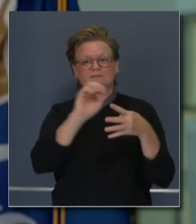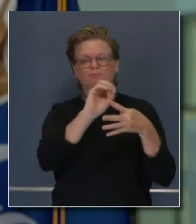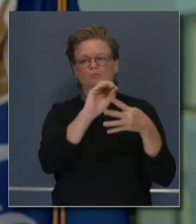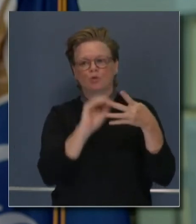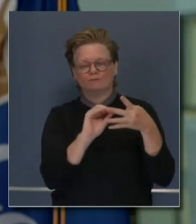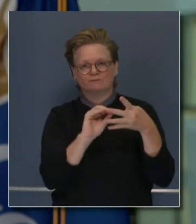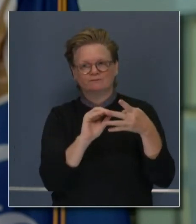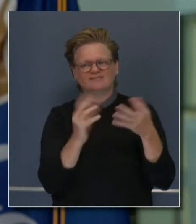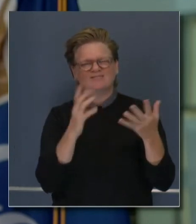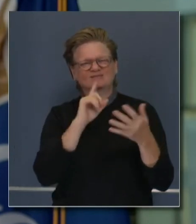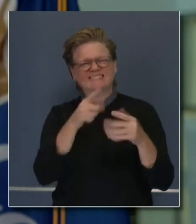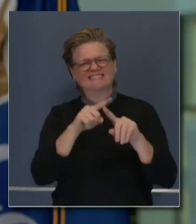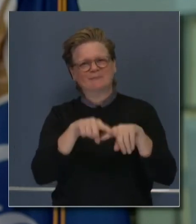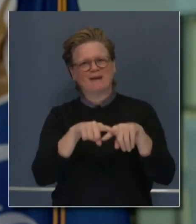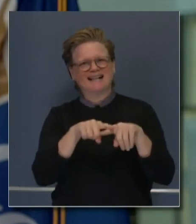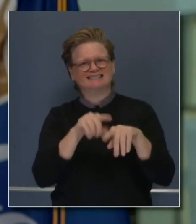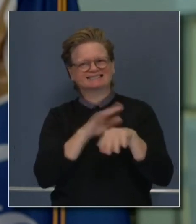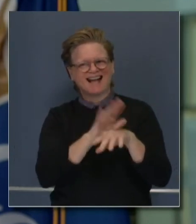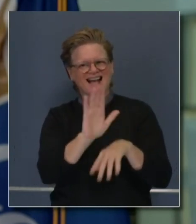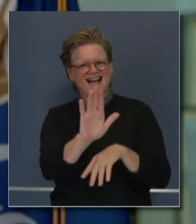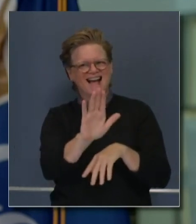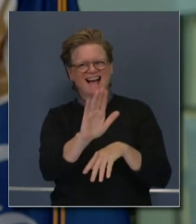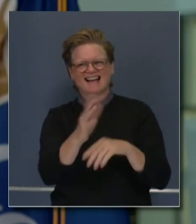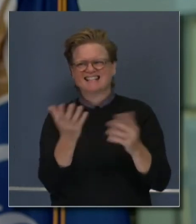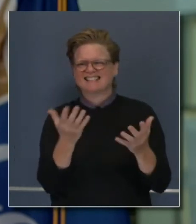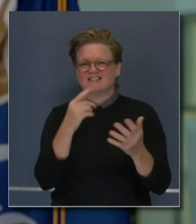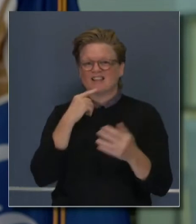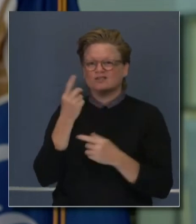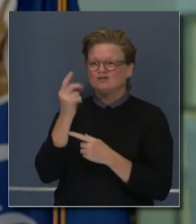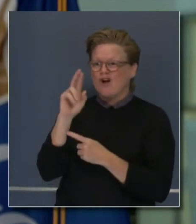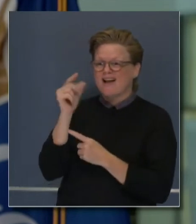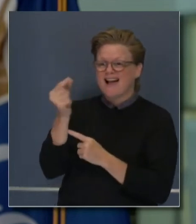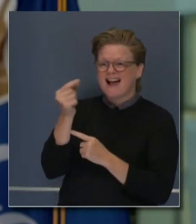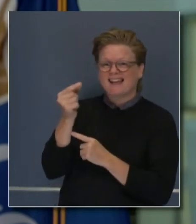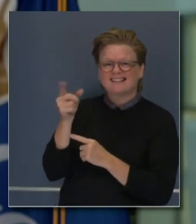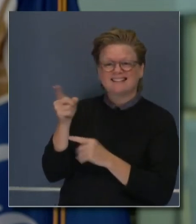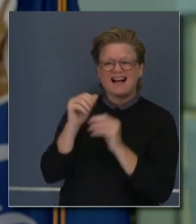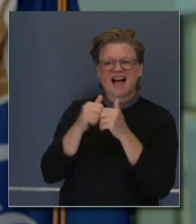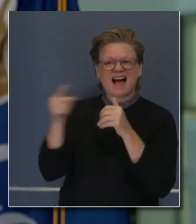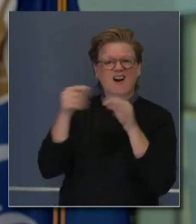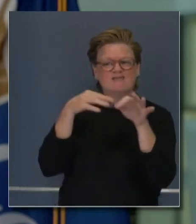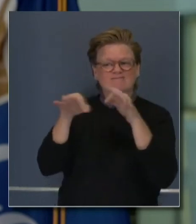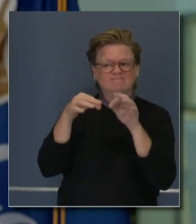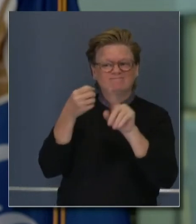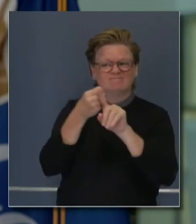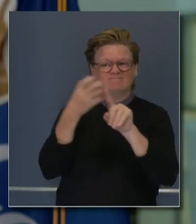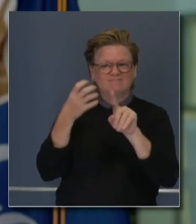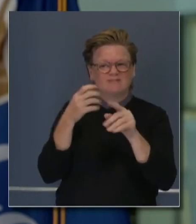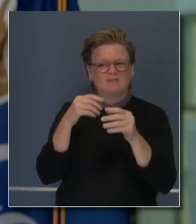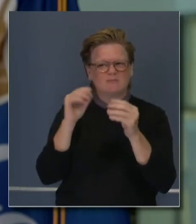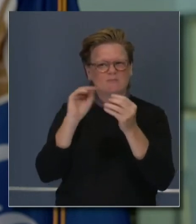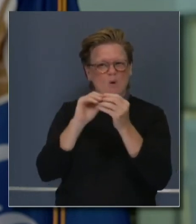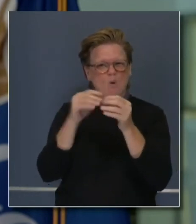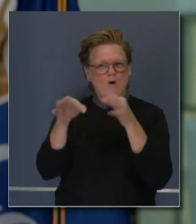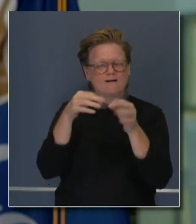people are on, I want Dr. Galley to talk a little bit more about this, because I mentioned a moment ago this we talked about the 21-day period, but you